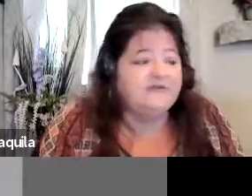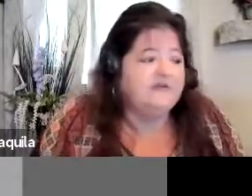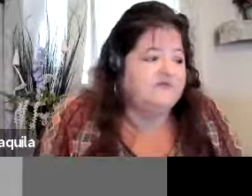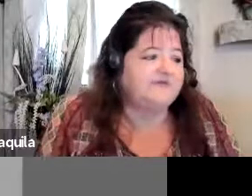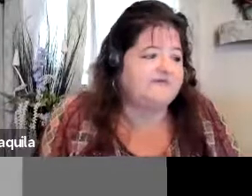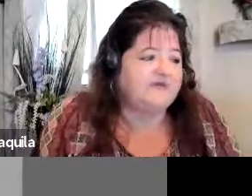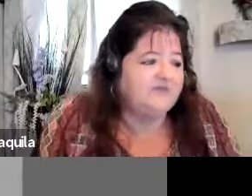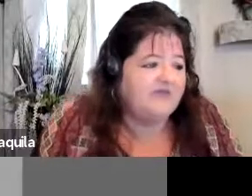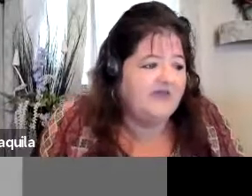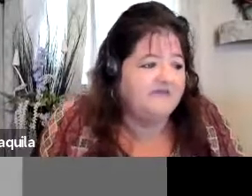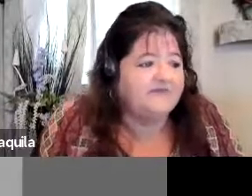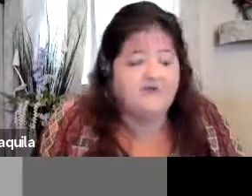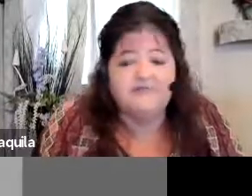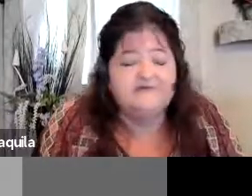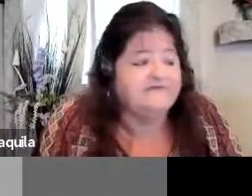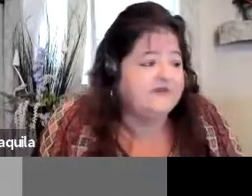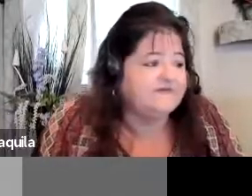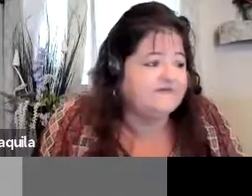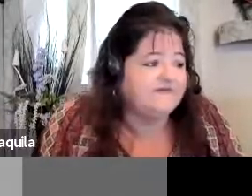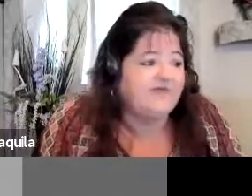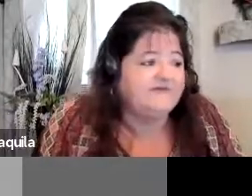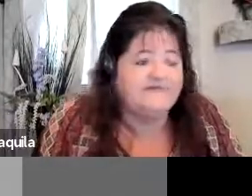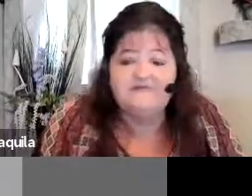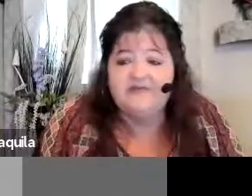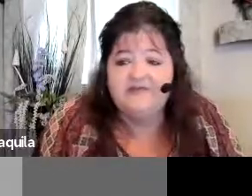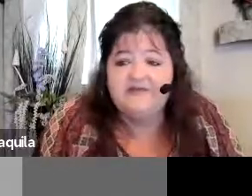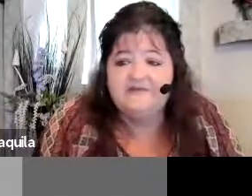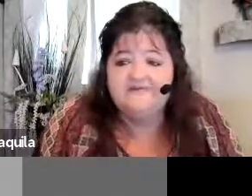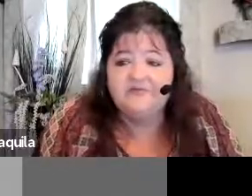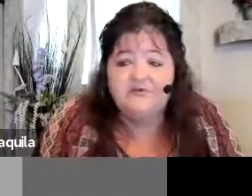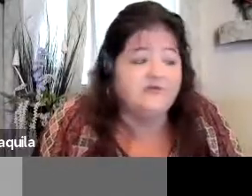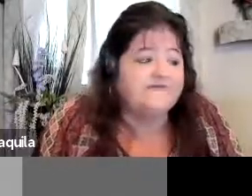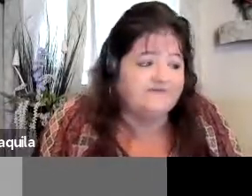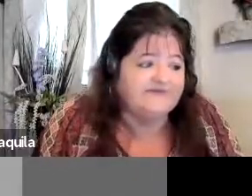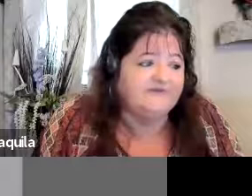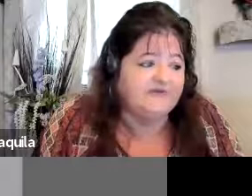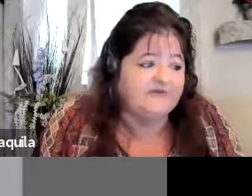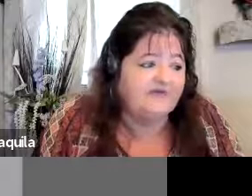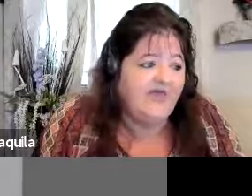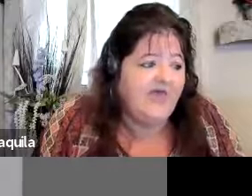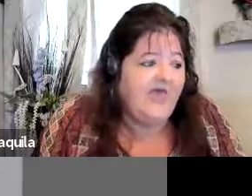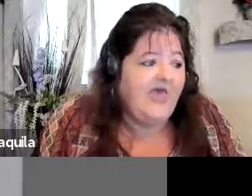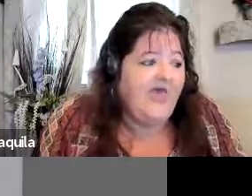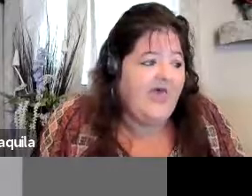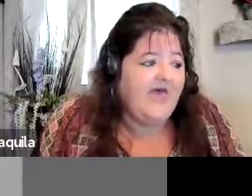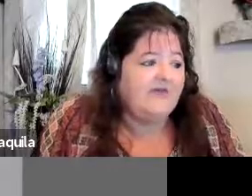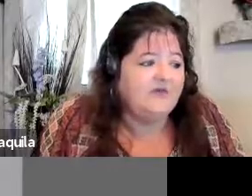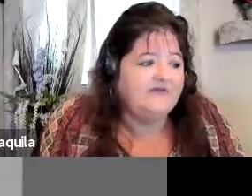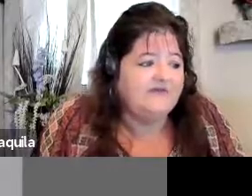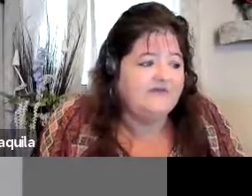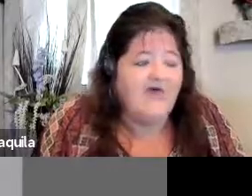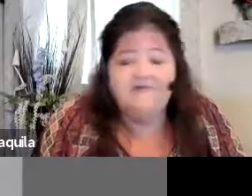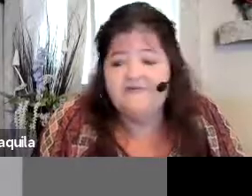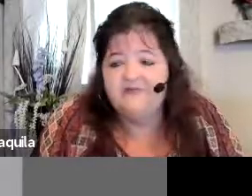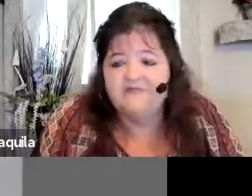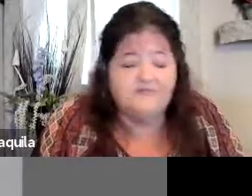one way we can address stigma and misrepresentations about disability is to increase visibility. And we